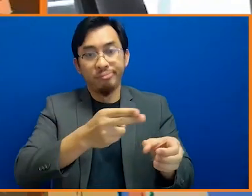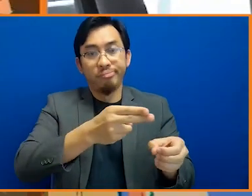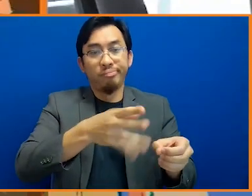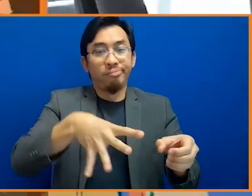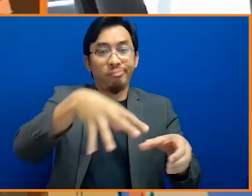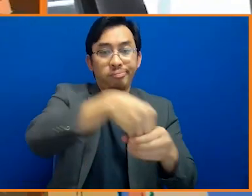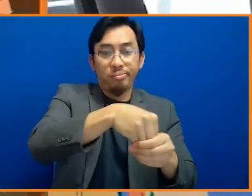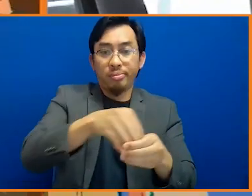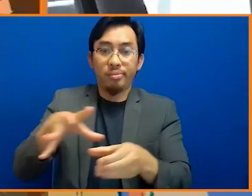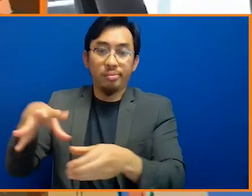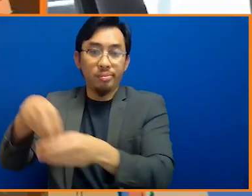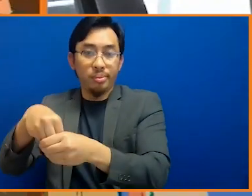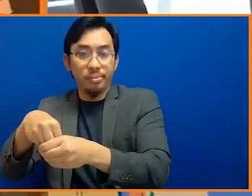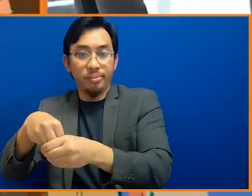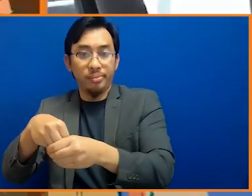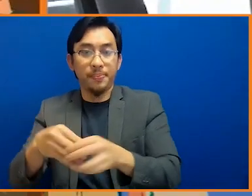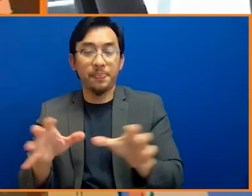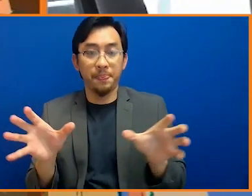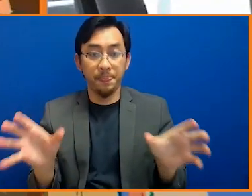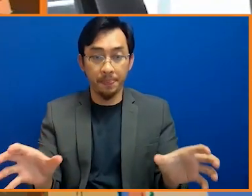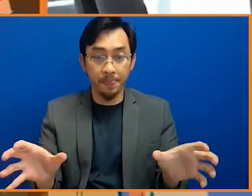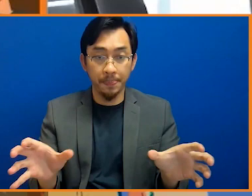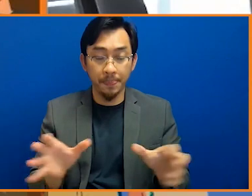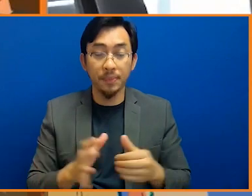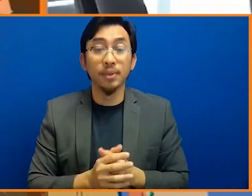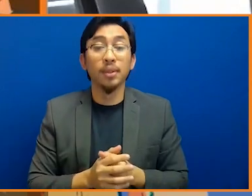the breakout room number two.